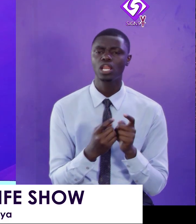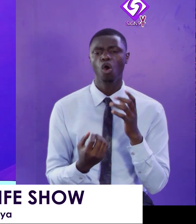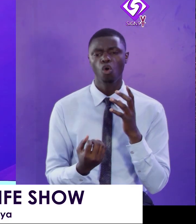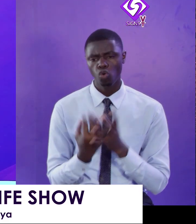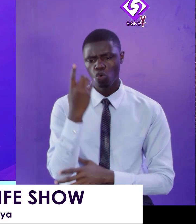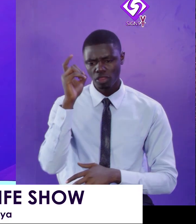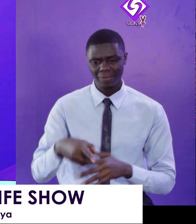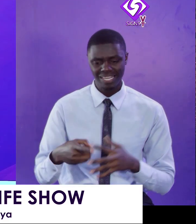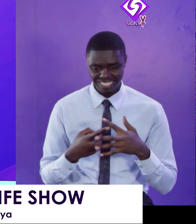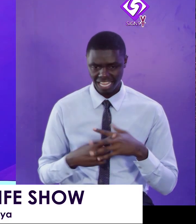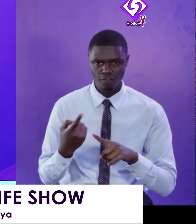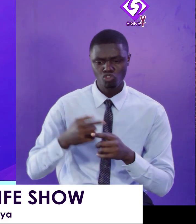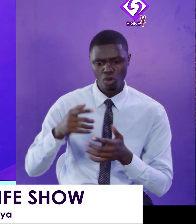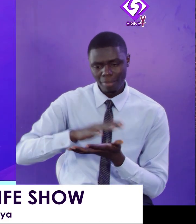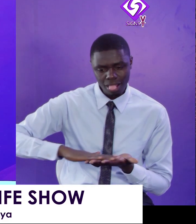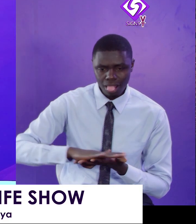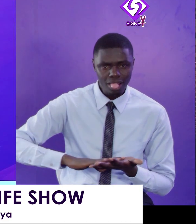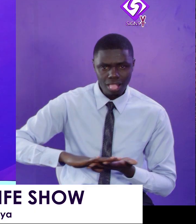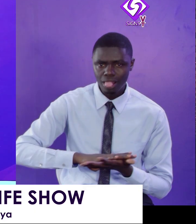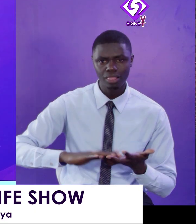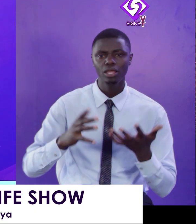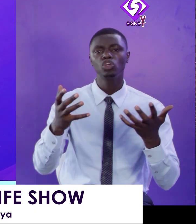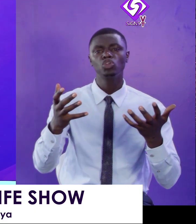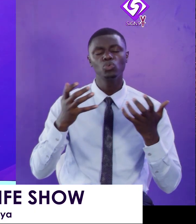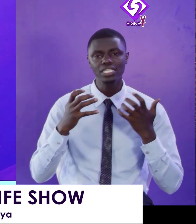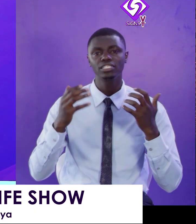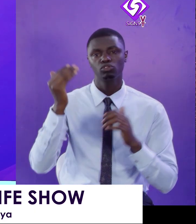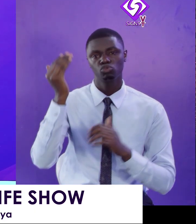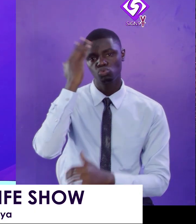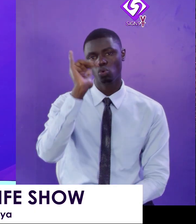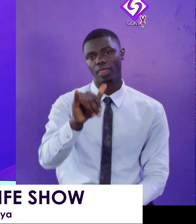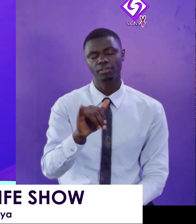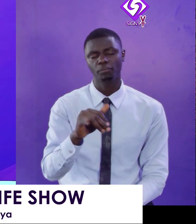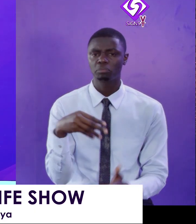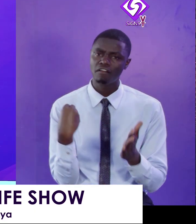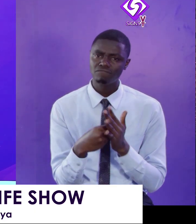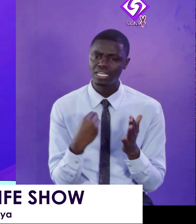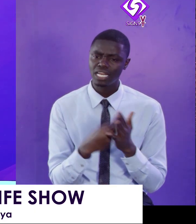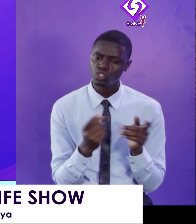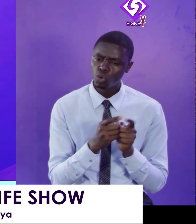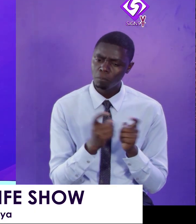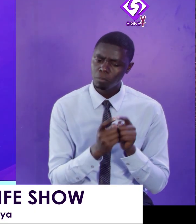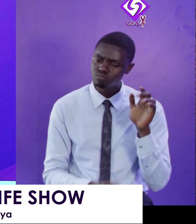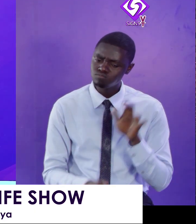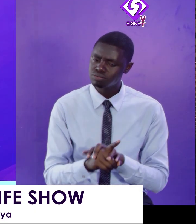from somewhere. You need to demystify it. Where does your financial pain stem